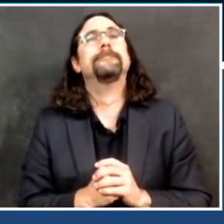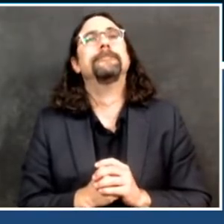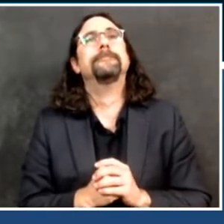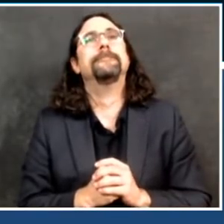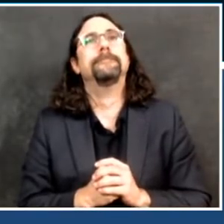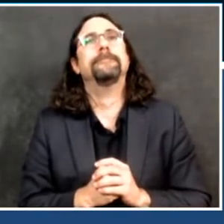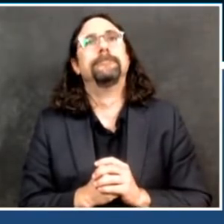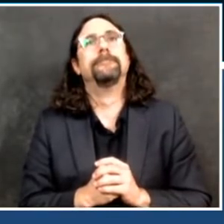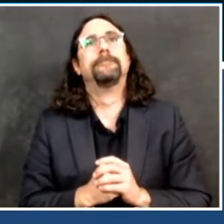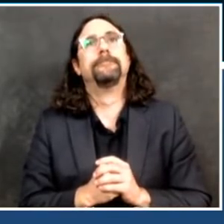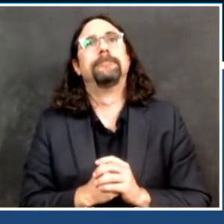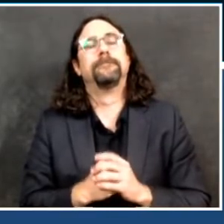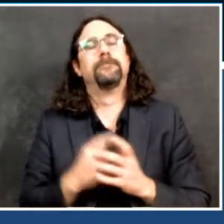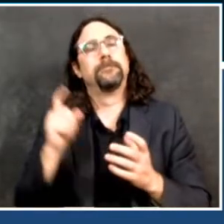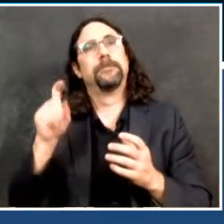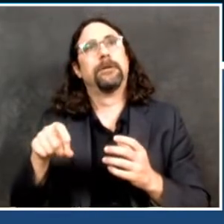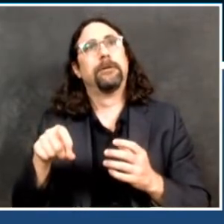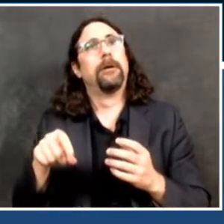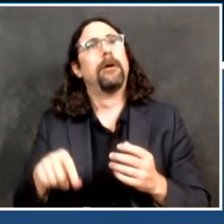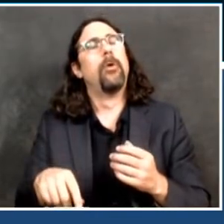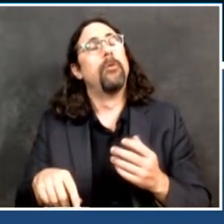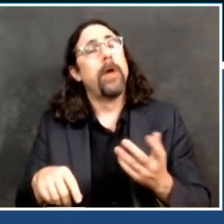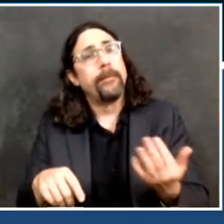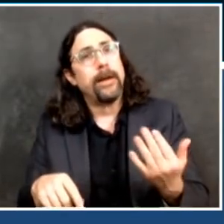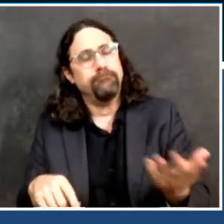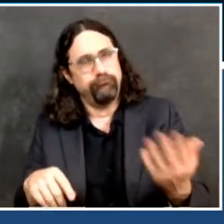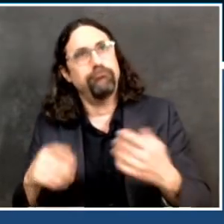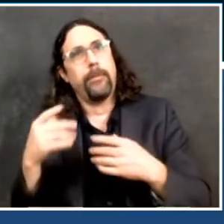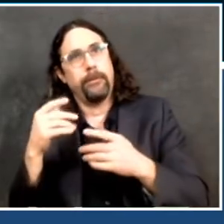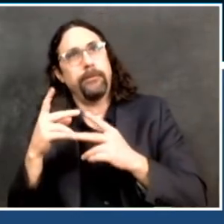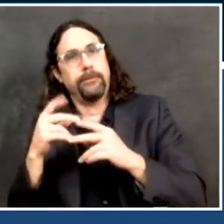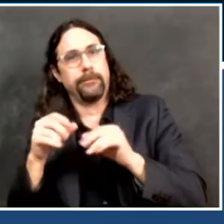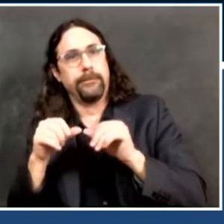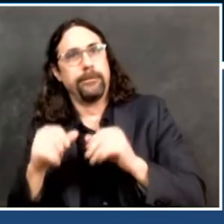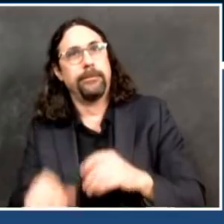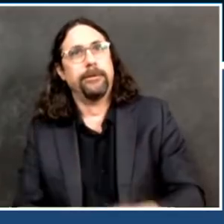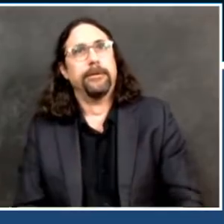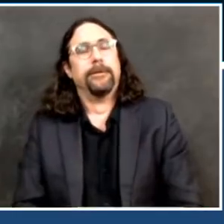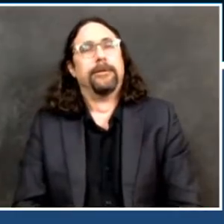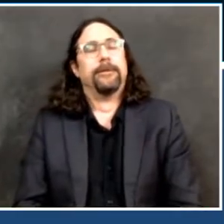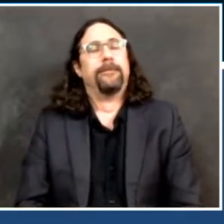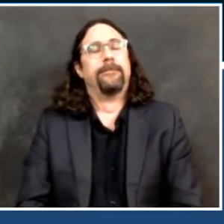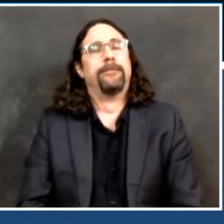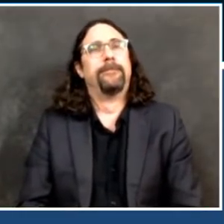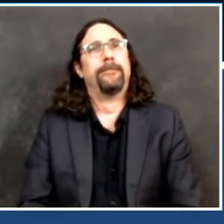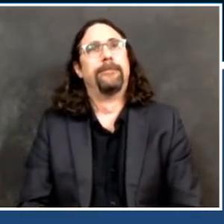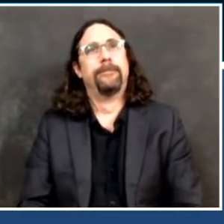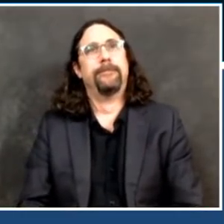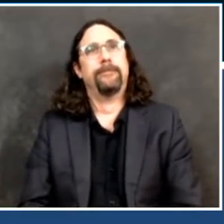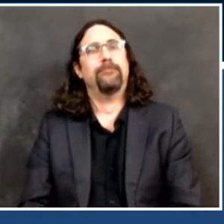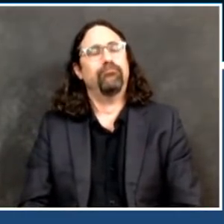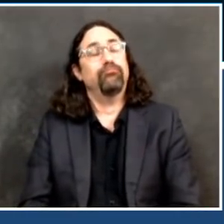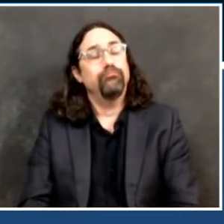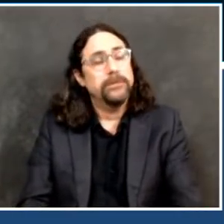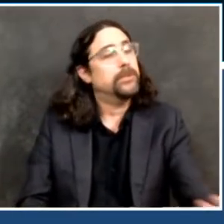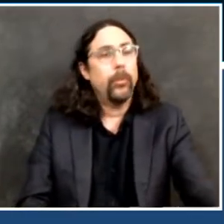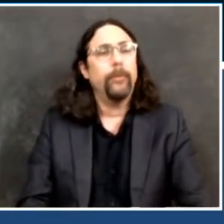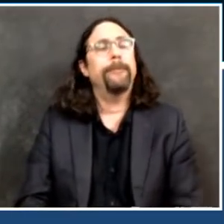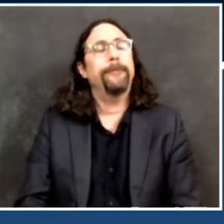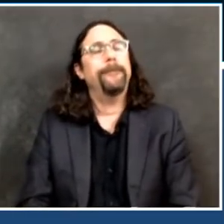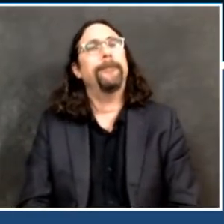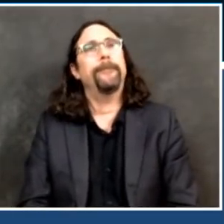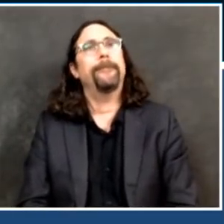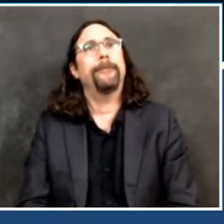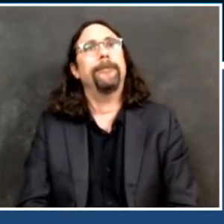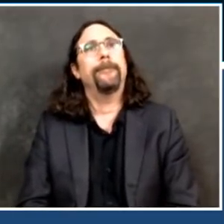doing. In fact, double down on it, tighten it up every way we can to keep ensuring that we get out of this current phase. So